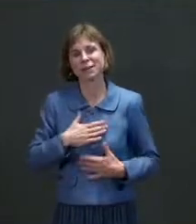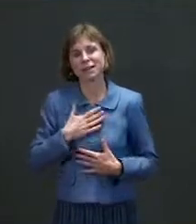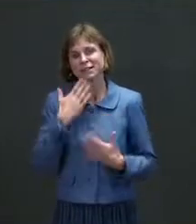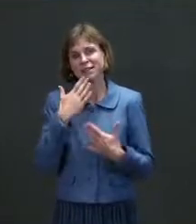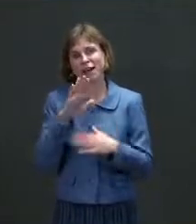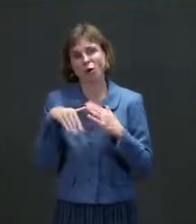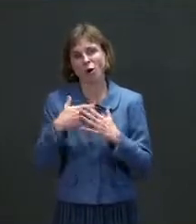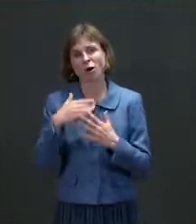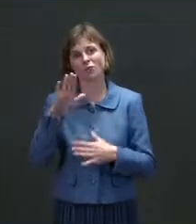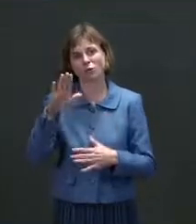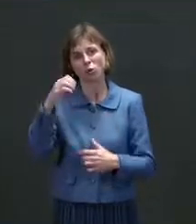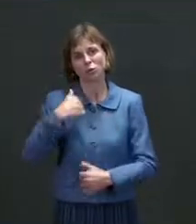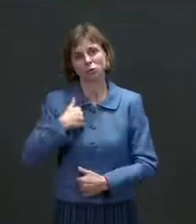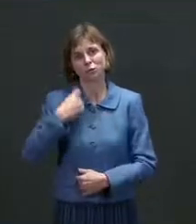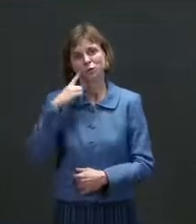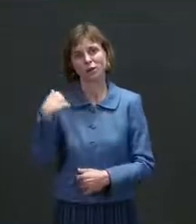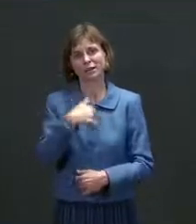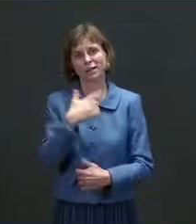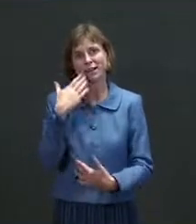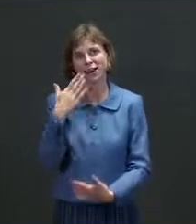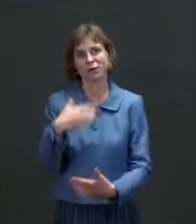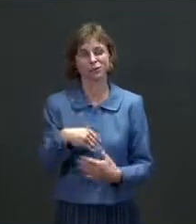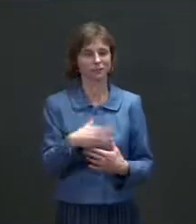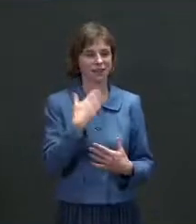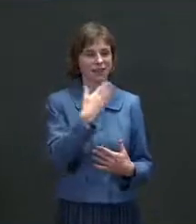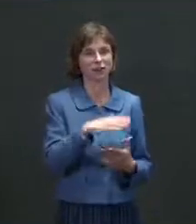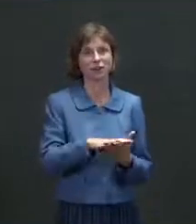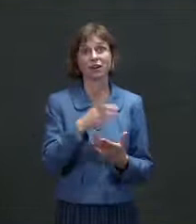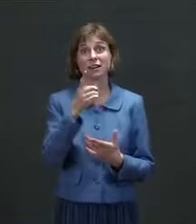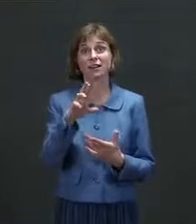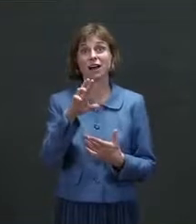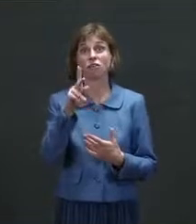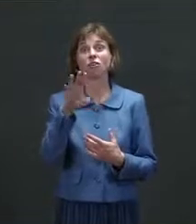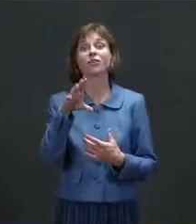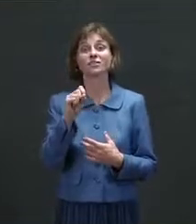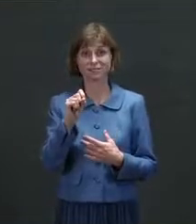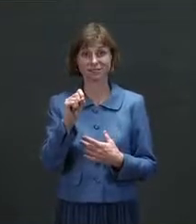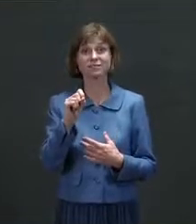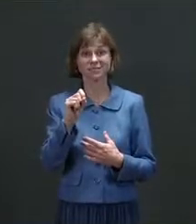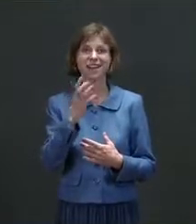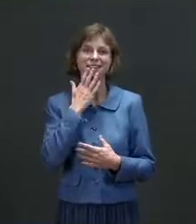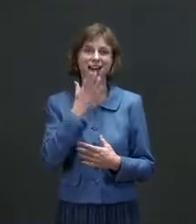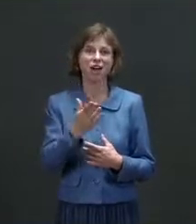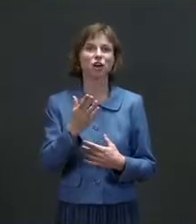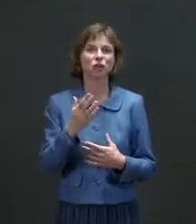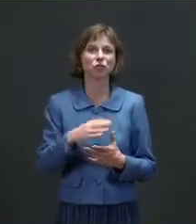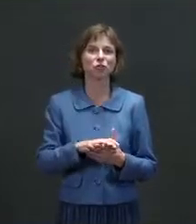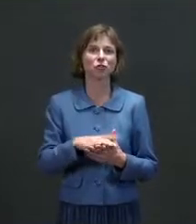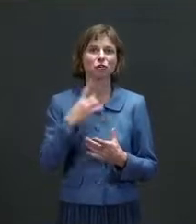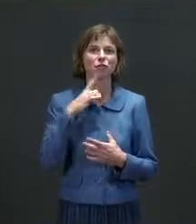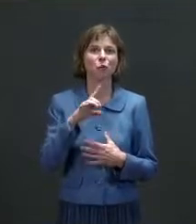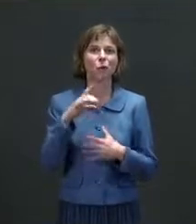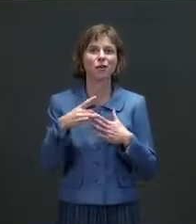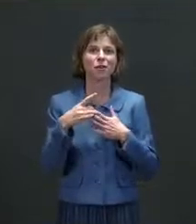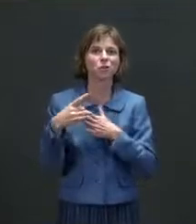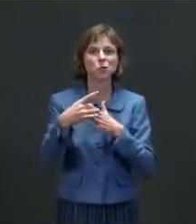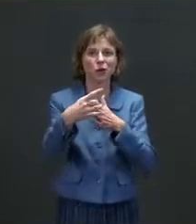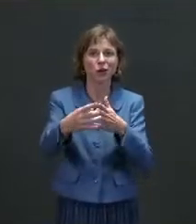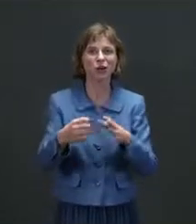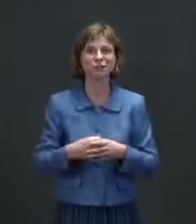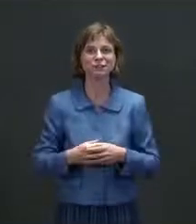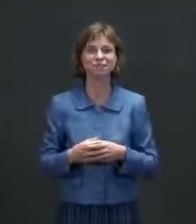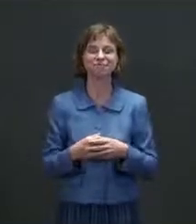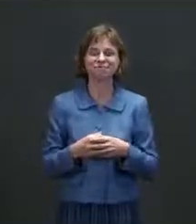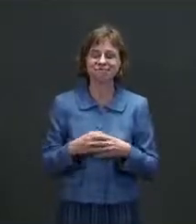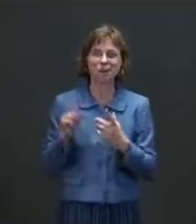us. Thank you. Yes, ma'am. And Dr. Chris, thank you for the tour and meeting